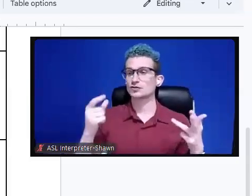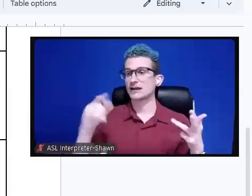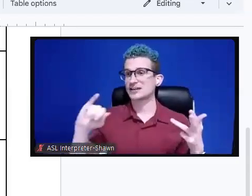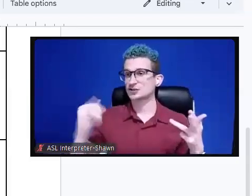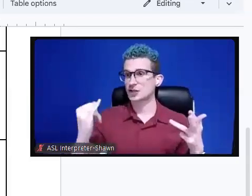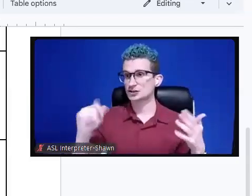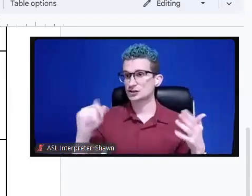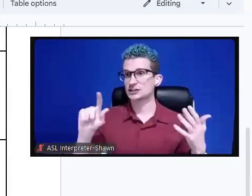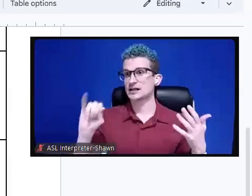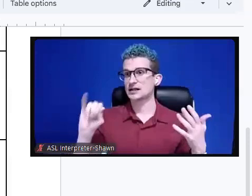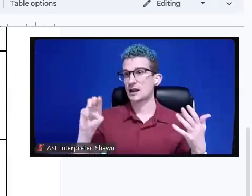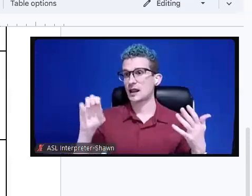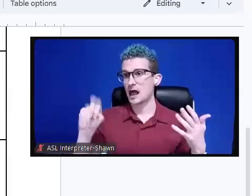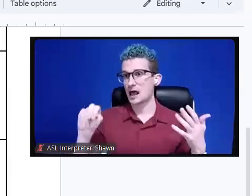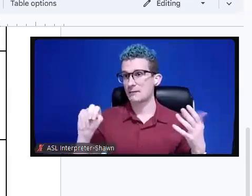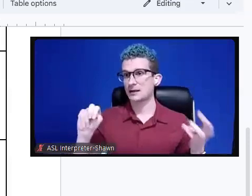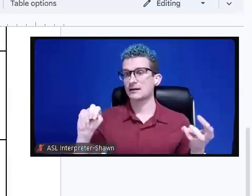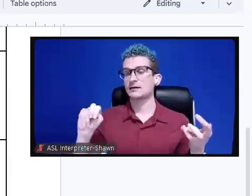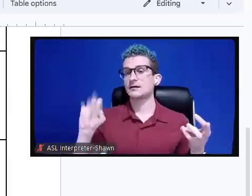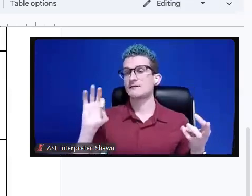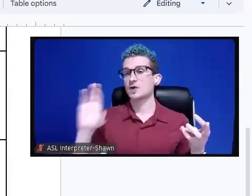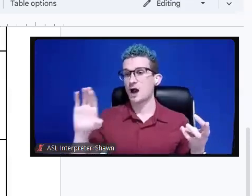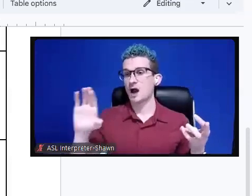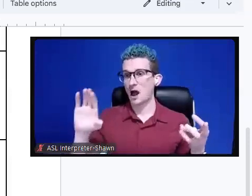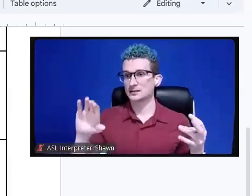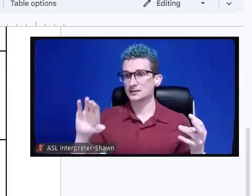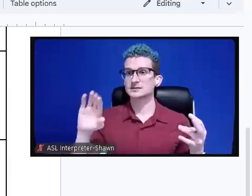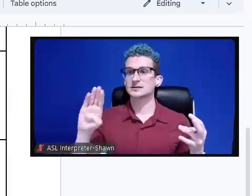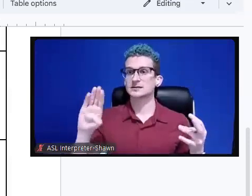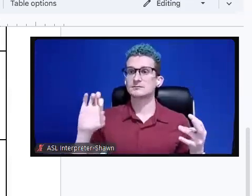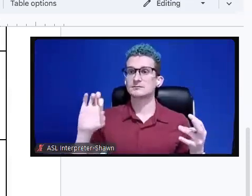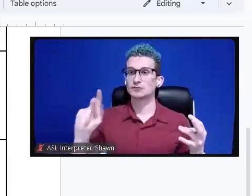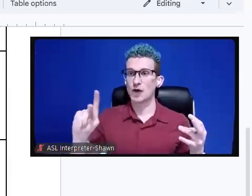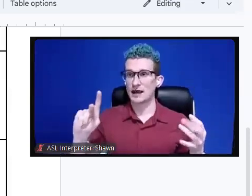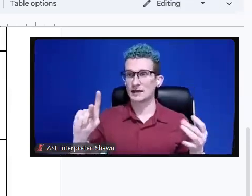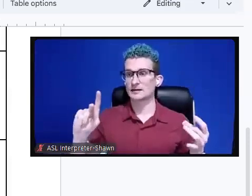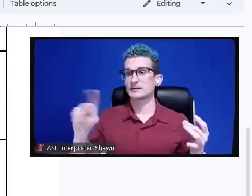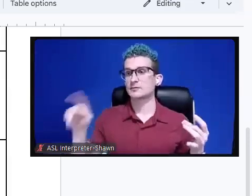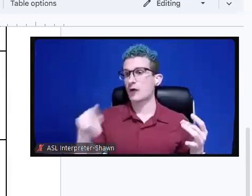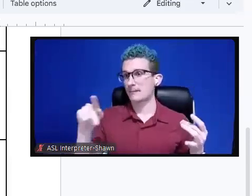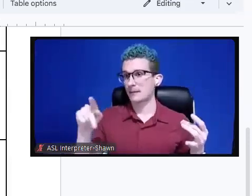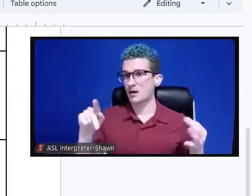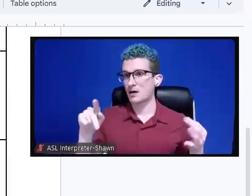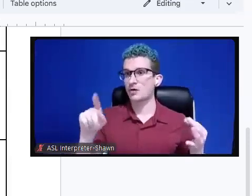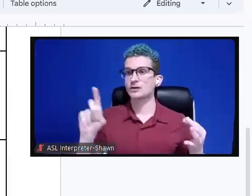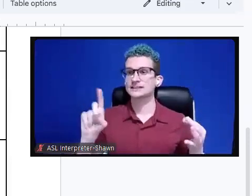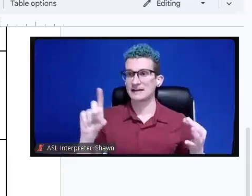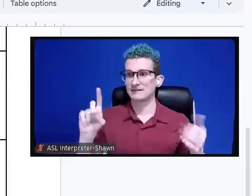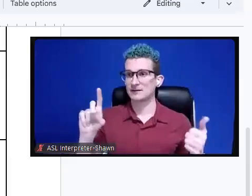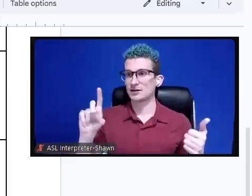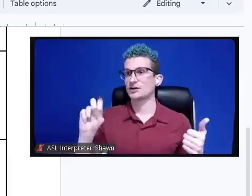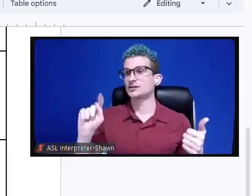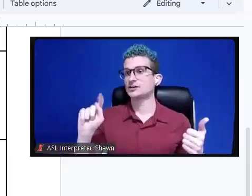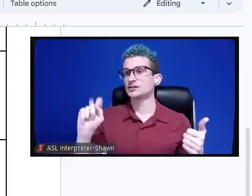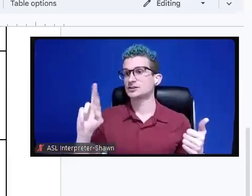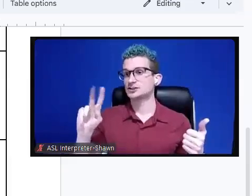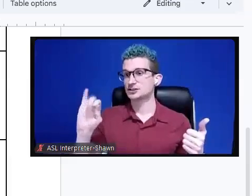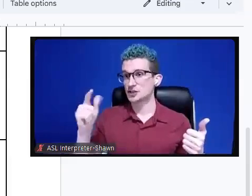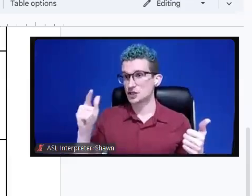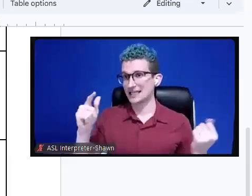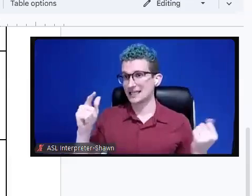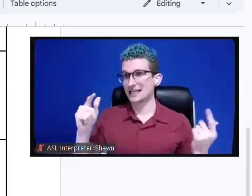Fort Collins, Breckenridge, Pueblo, Denver, Sterling, and we will have a statewide